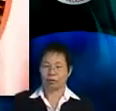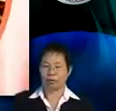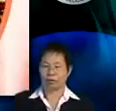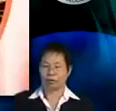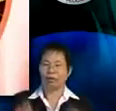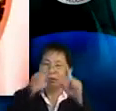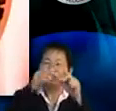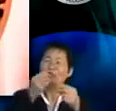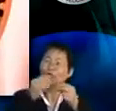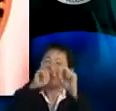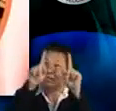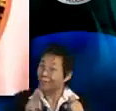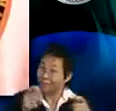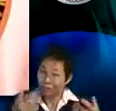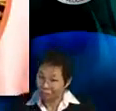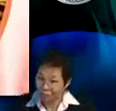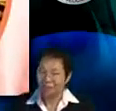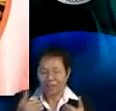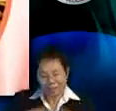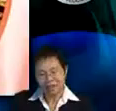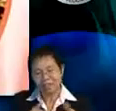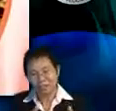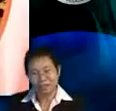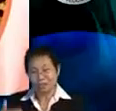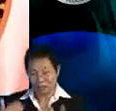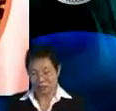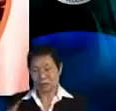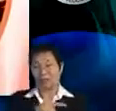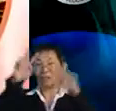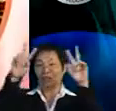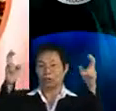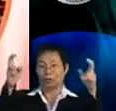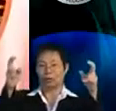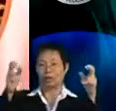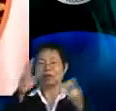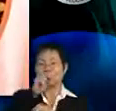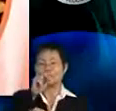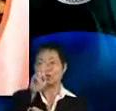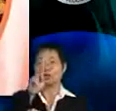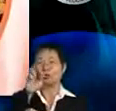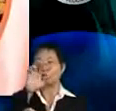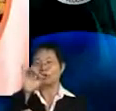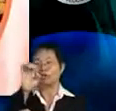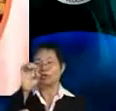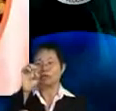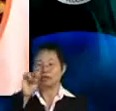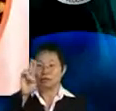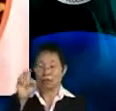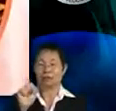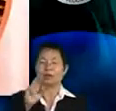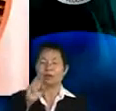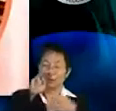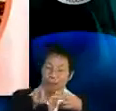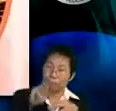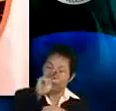food tests. Now, let's continue today's topic on nutrition with vitamins, minerals and